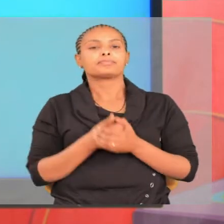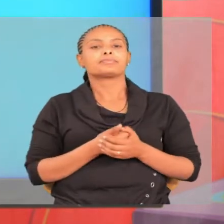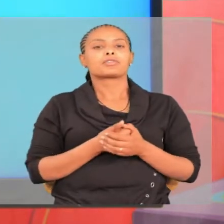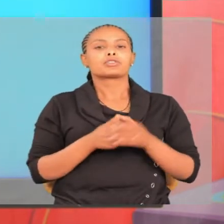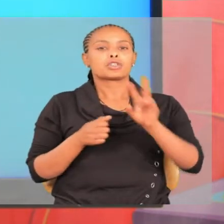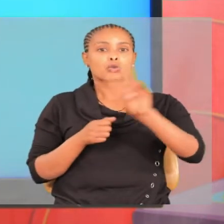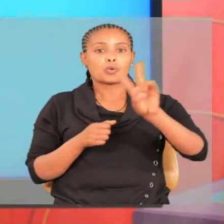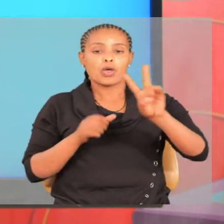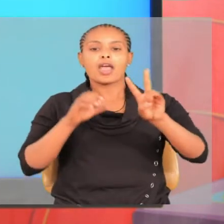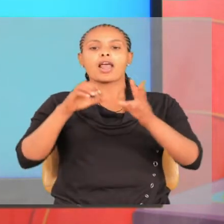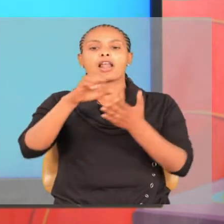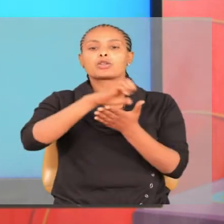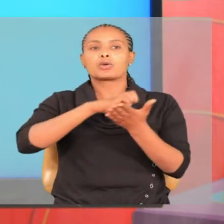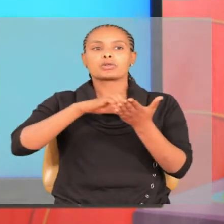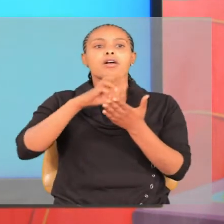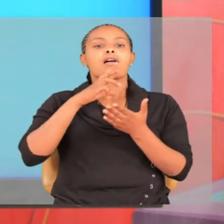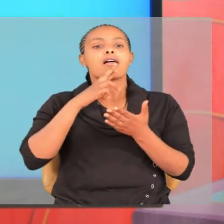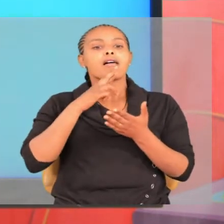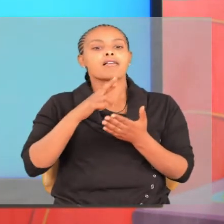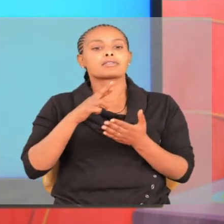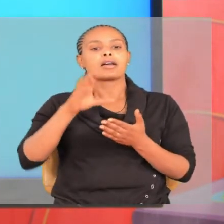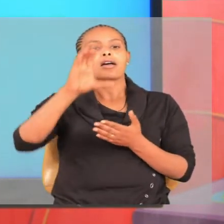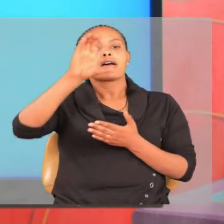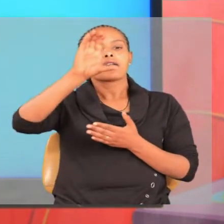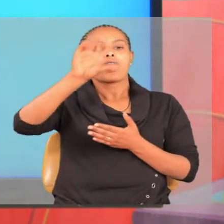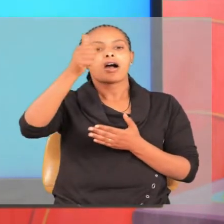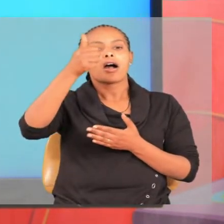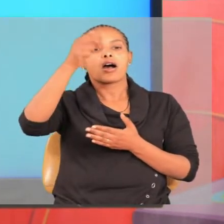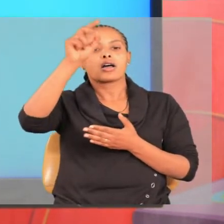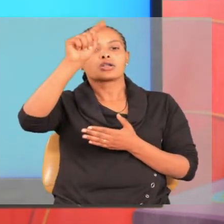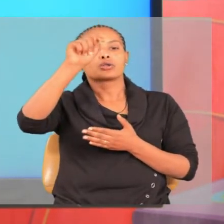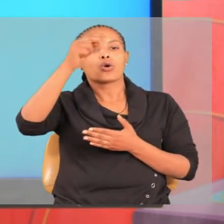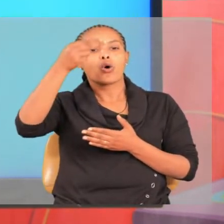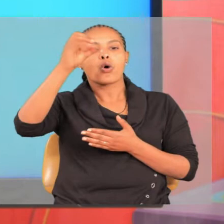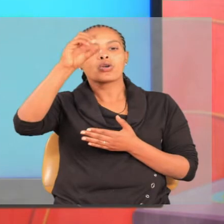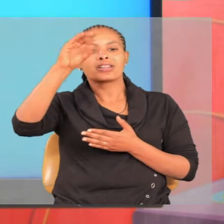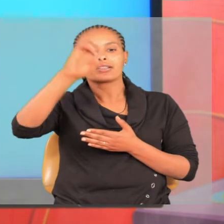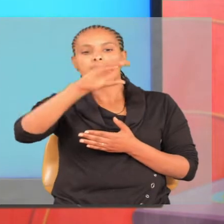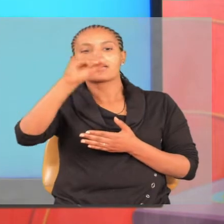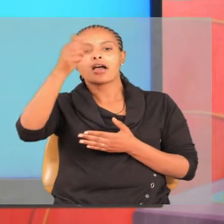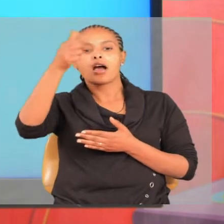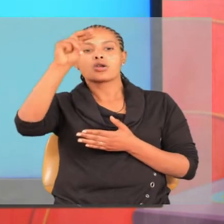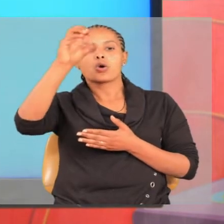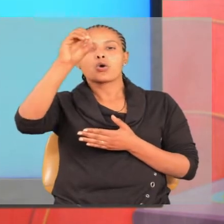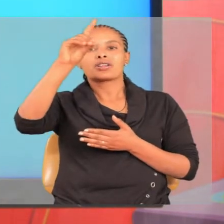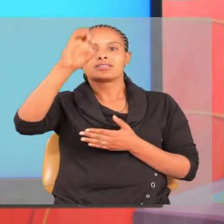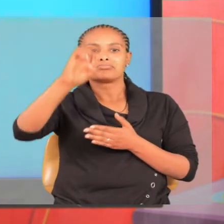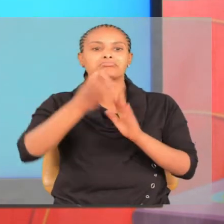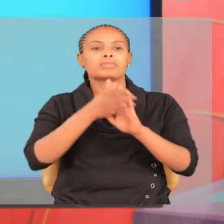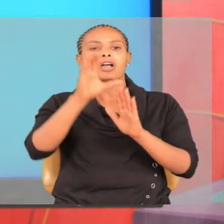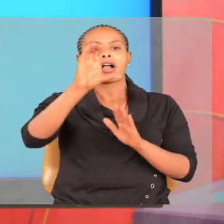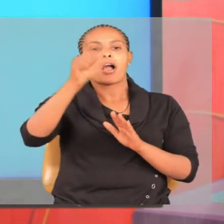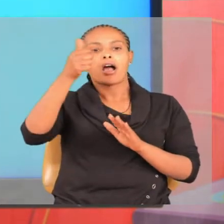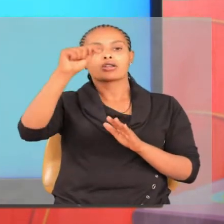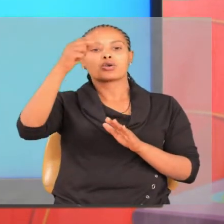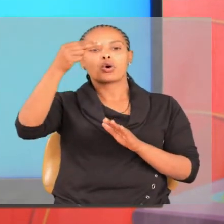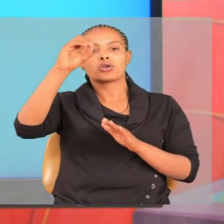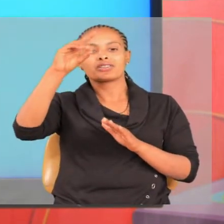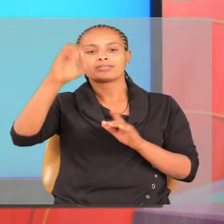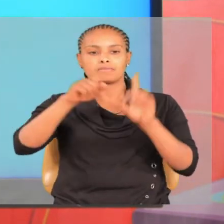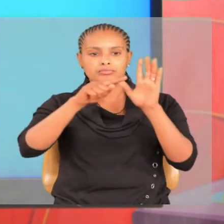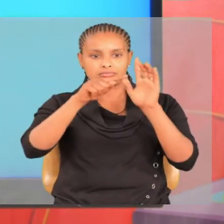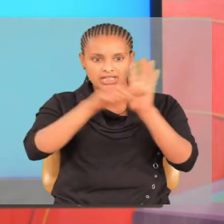The two electrodes are cathode and anode. Cathode is negatively charged electrode, anode